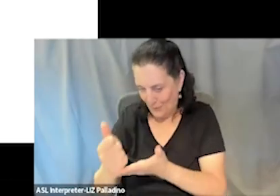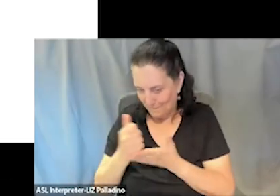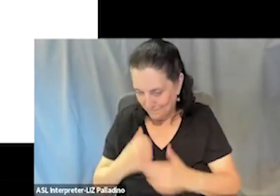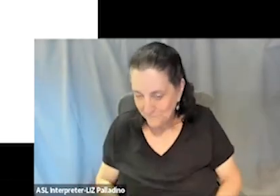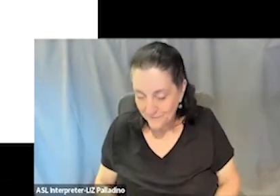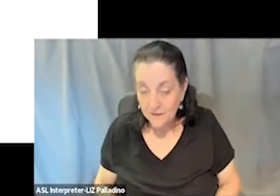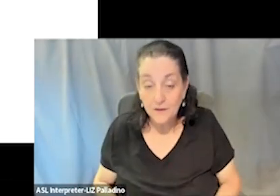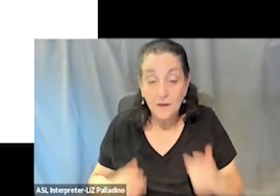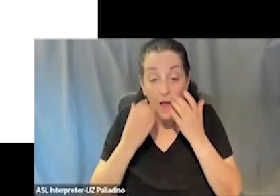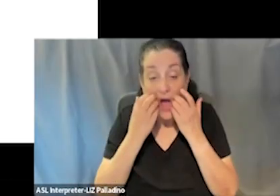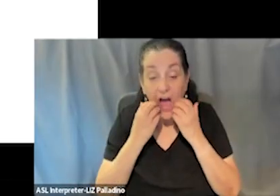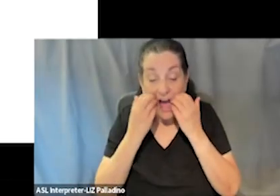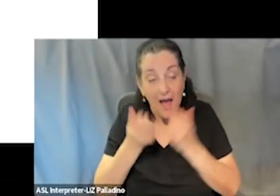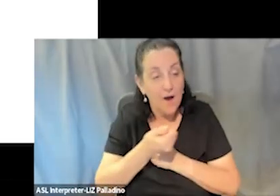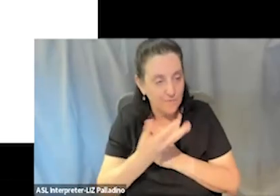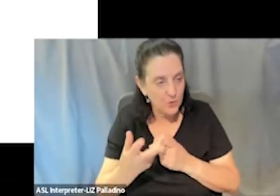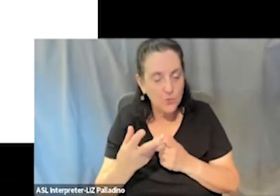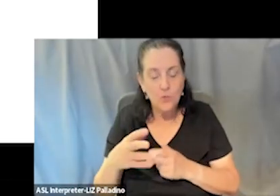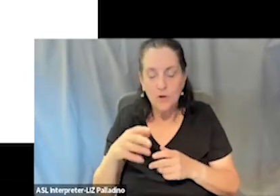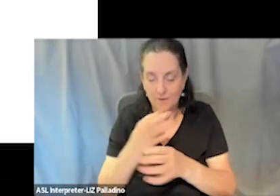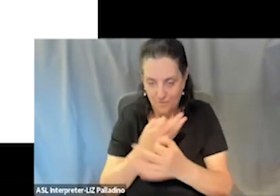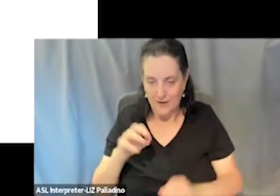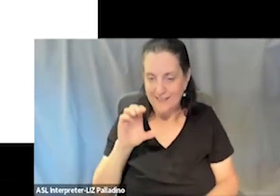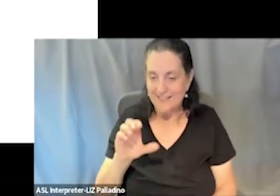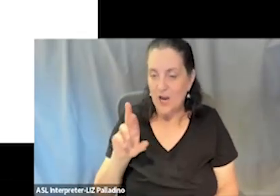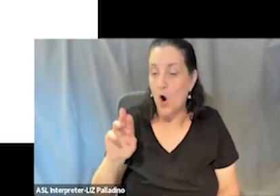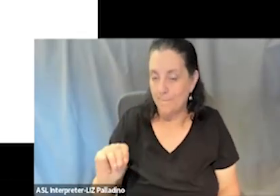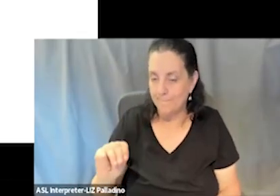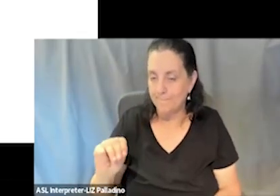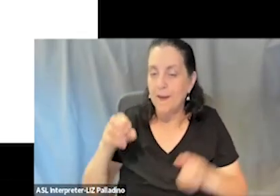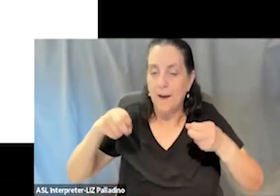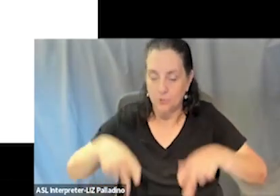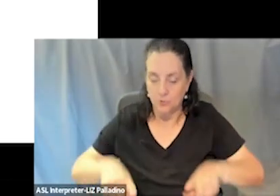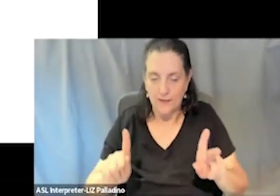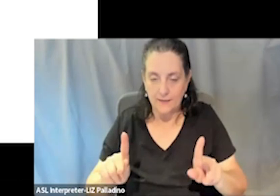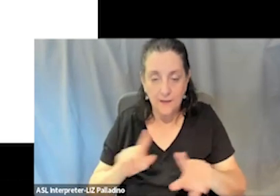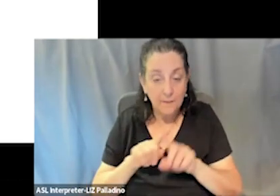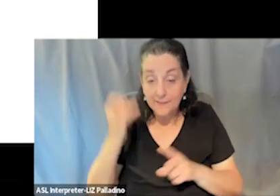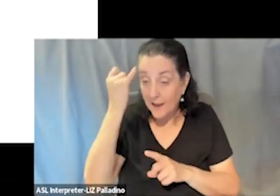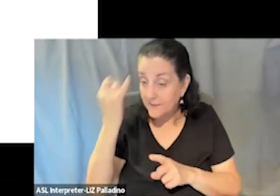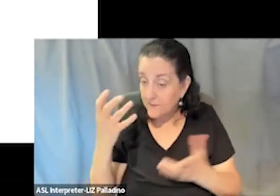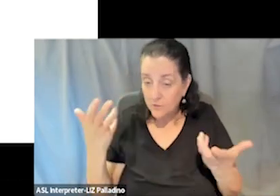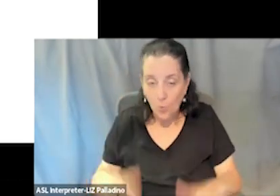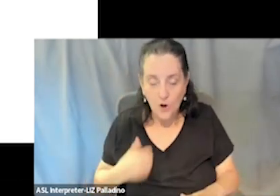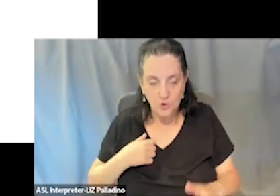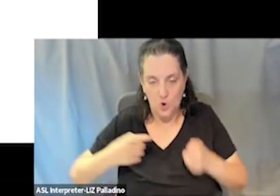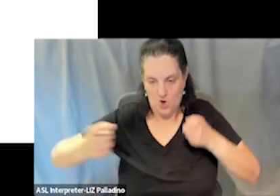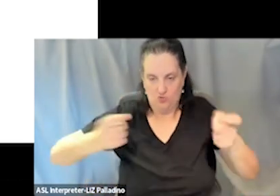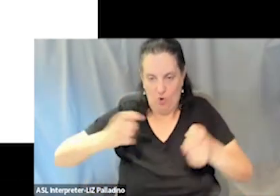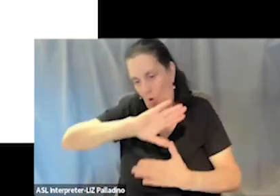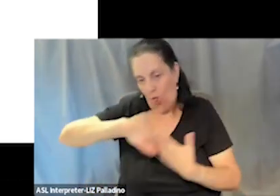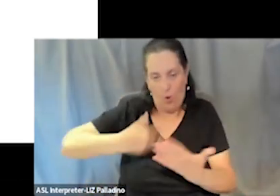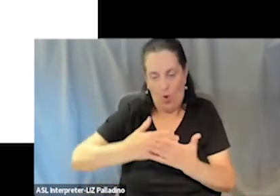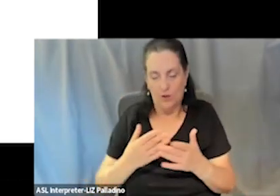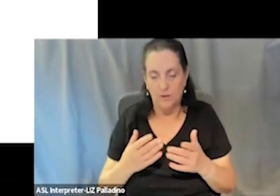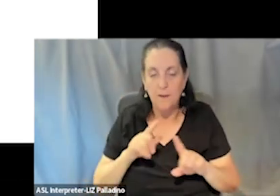are a number of free CRM opportunities. So I think, again, the idea is not to over-engineer it just to start, but to start